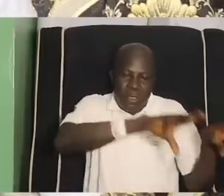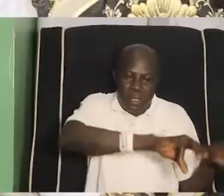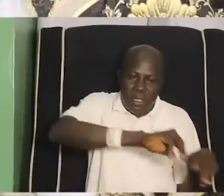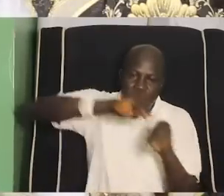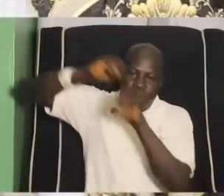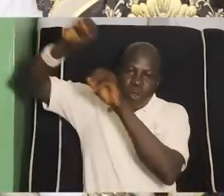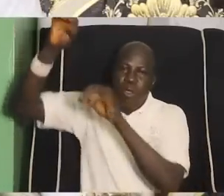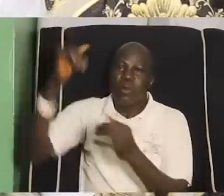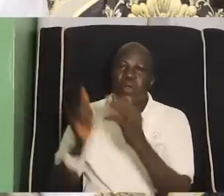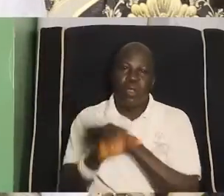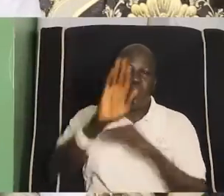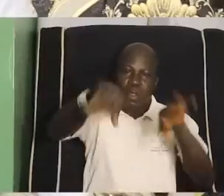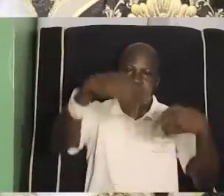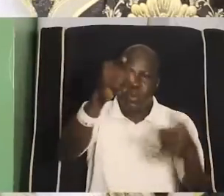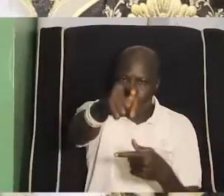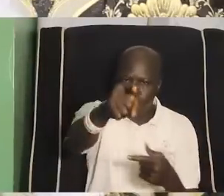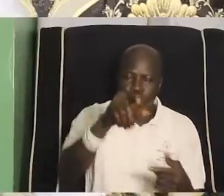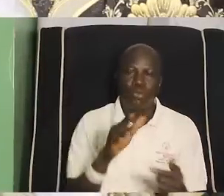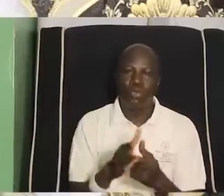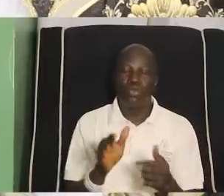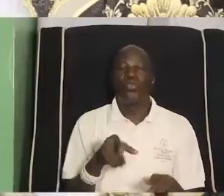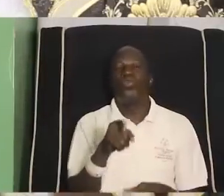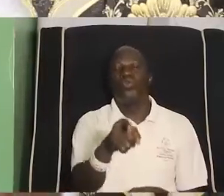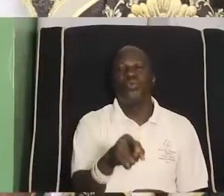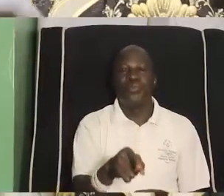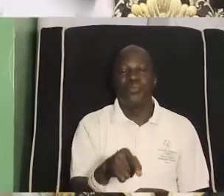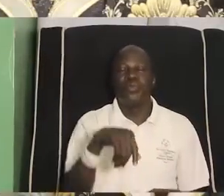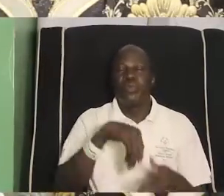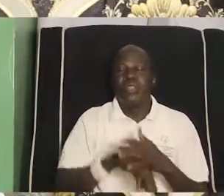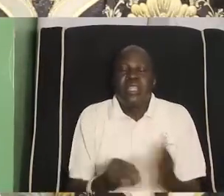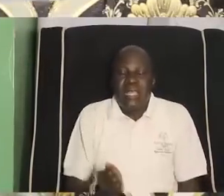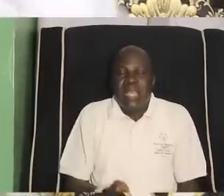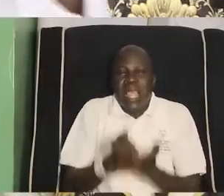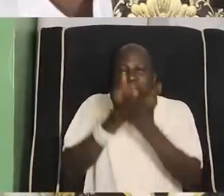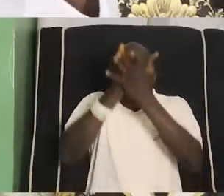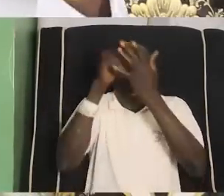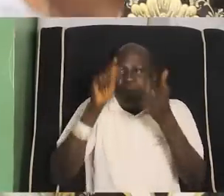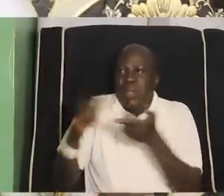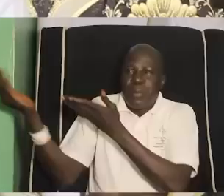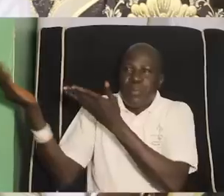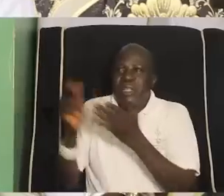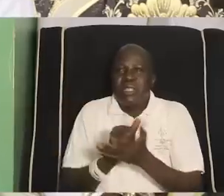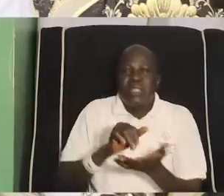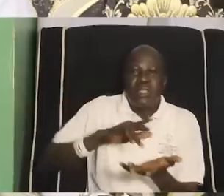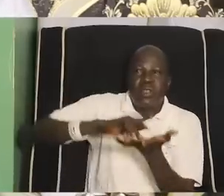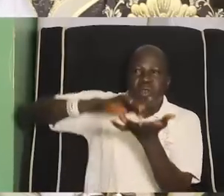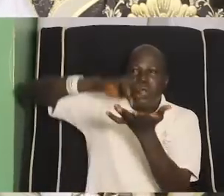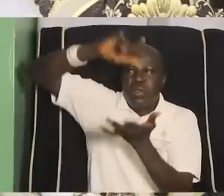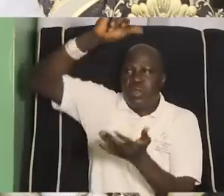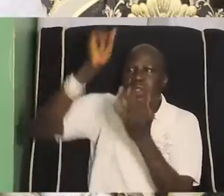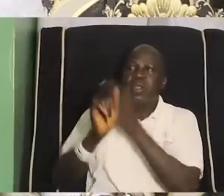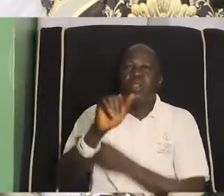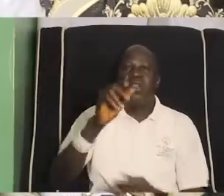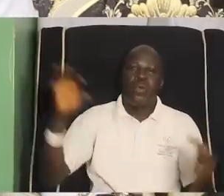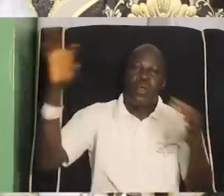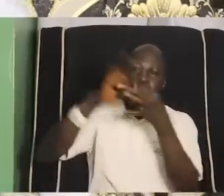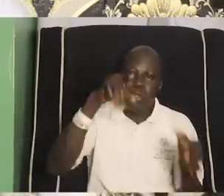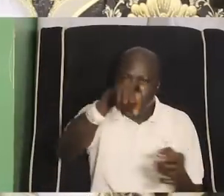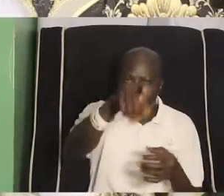you up. Ọ̀run fi lé ọlọ́wọ́. Amen. We hand it over to you. Ìrànlọ́wọ́ ti gbogbo jáde. The help that brings out glory. Ọ̀run kọ̀ náà tẹ